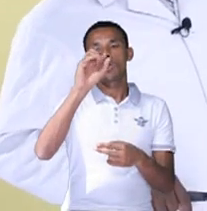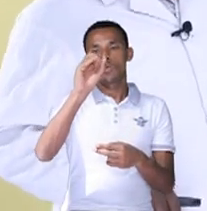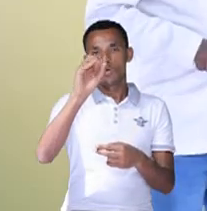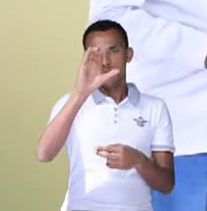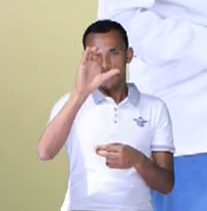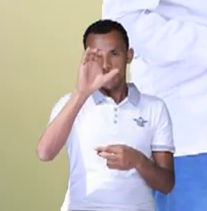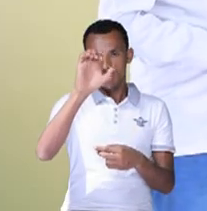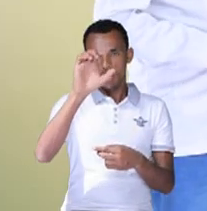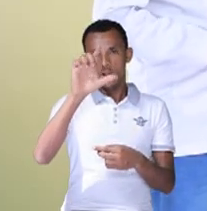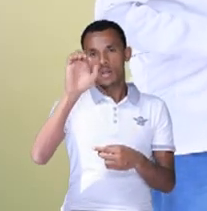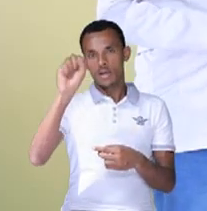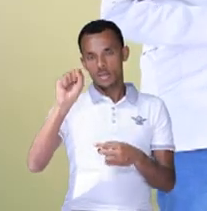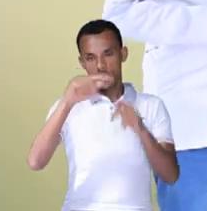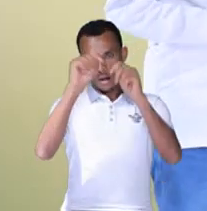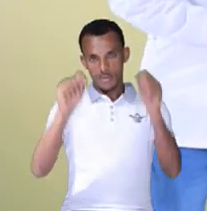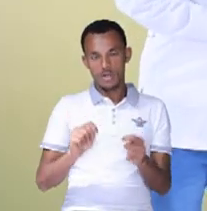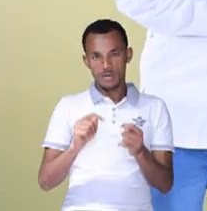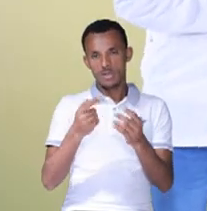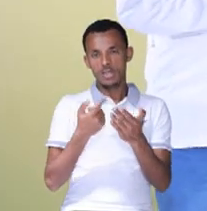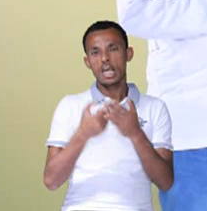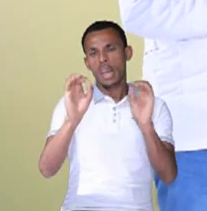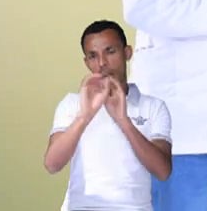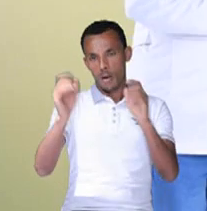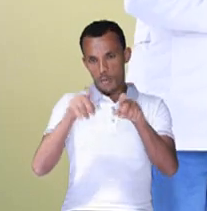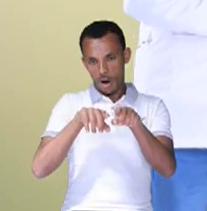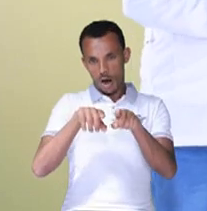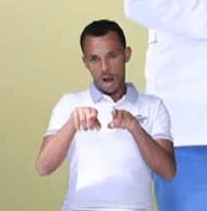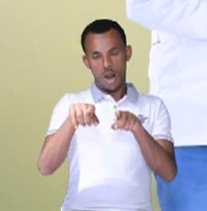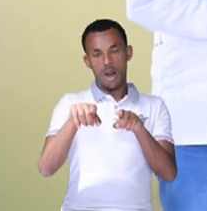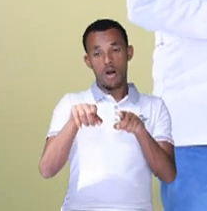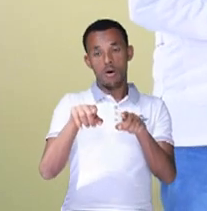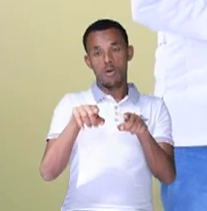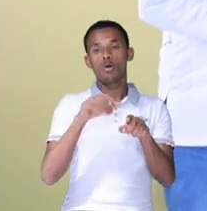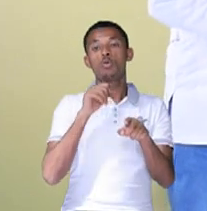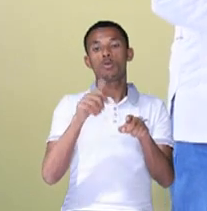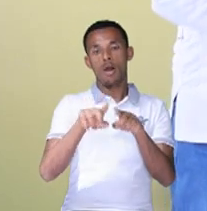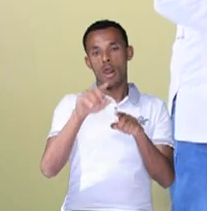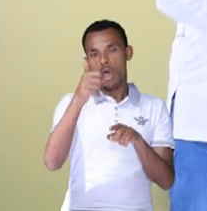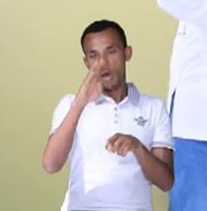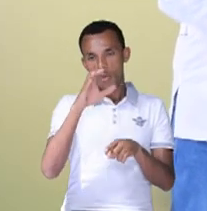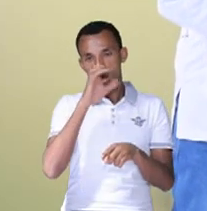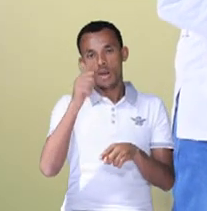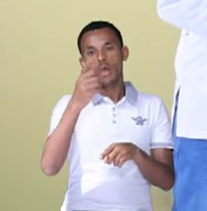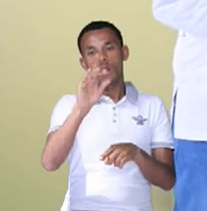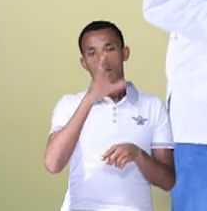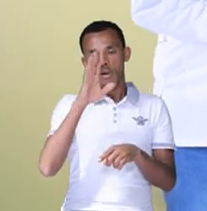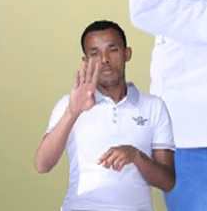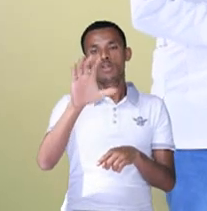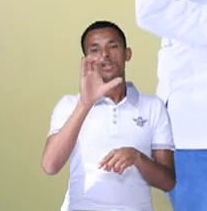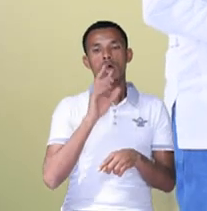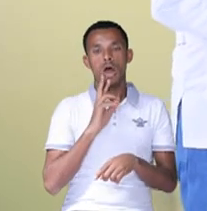trapezium. So the non-parallel side or the legs of the trapezium are congruent. AD and BC